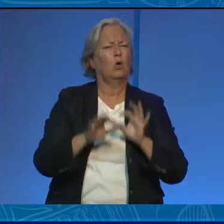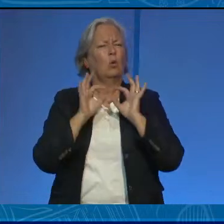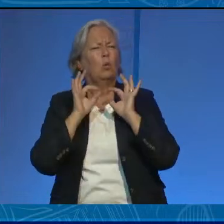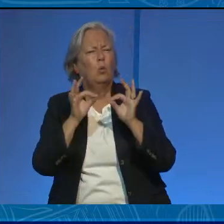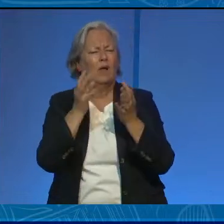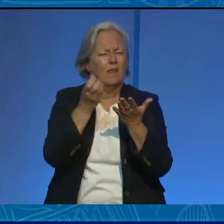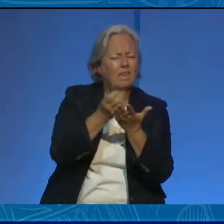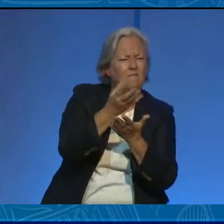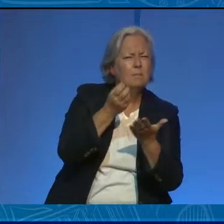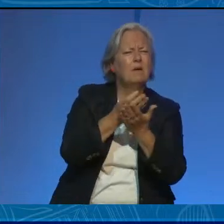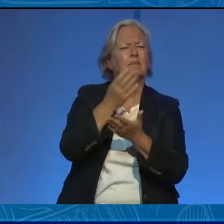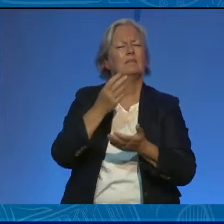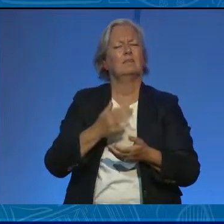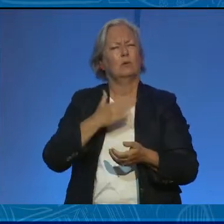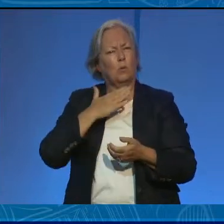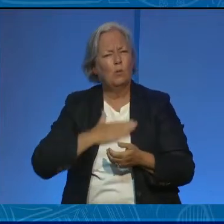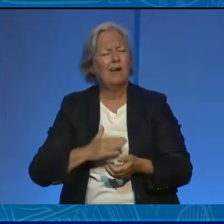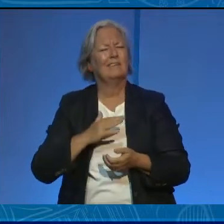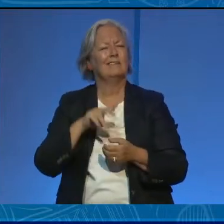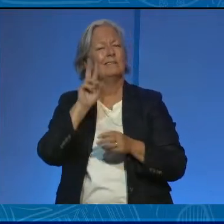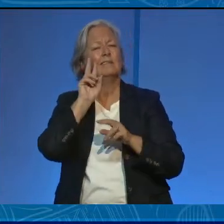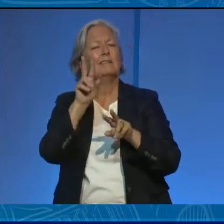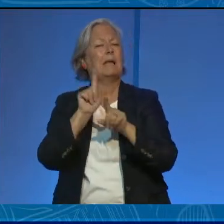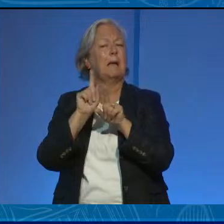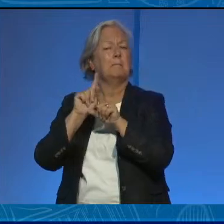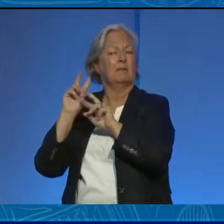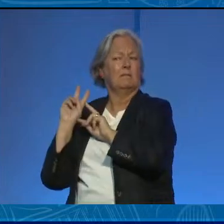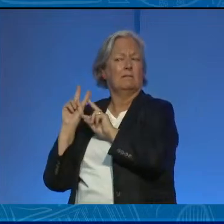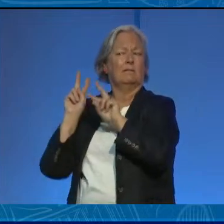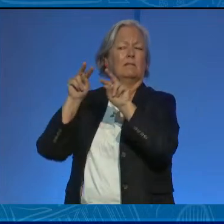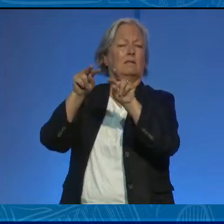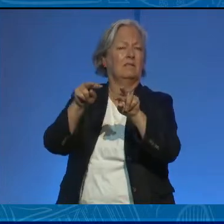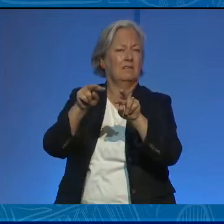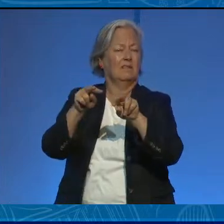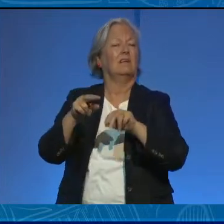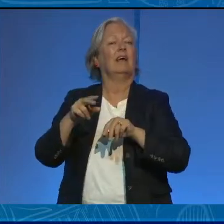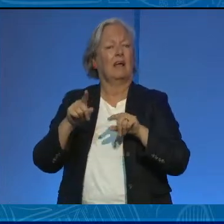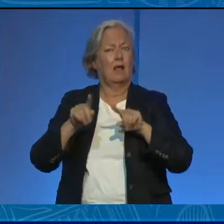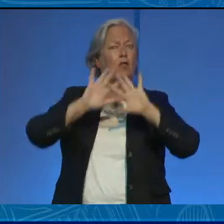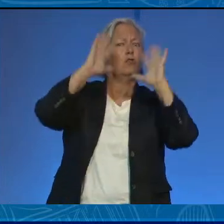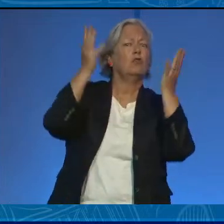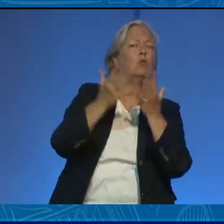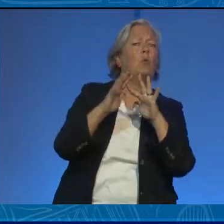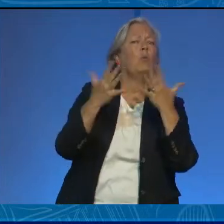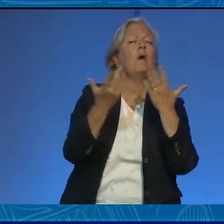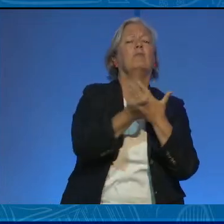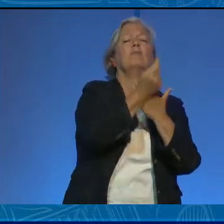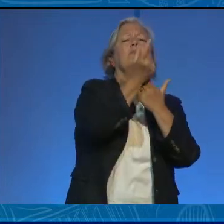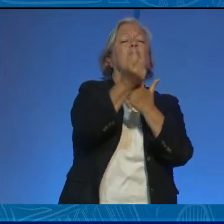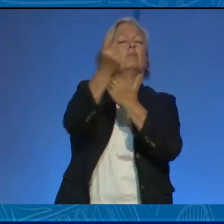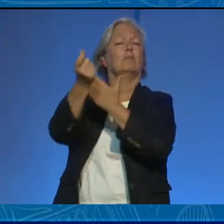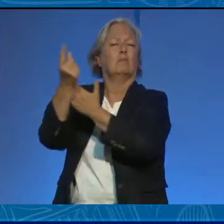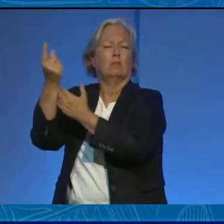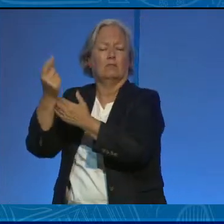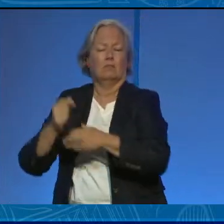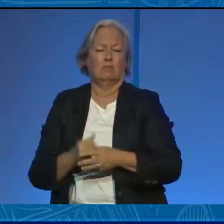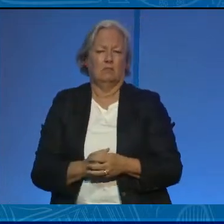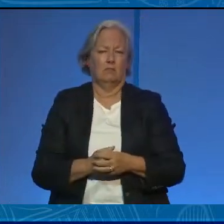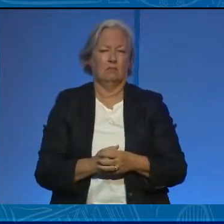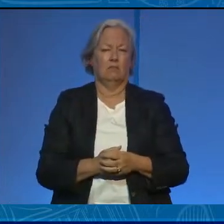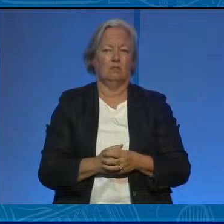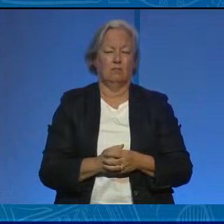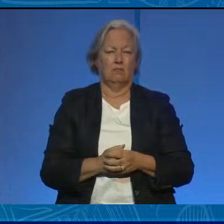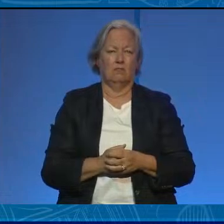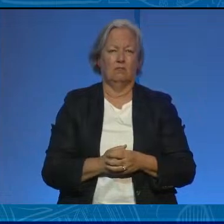to increasing coherence among global agendas. We also aim to minimize the